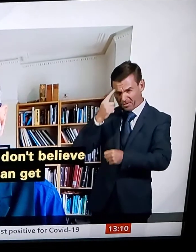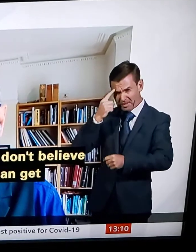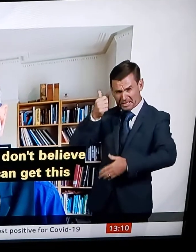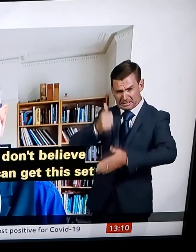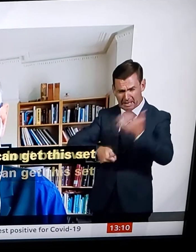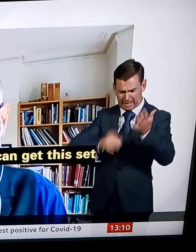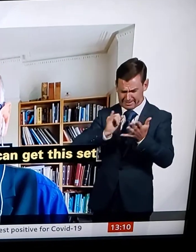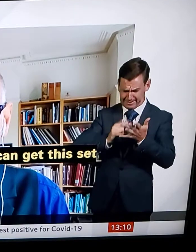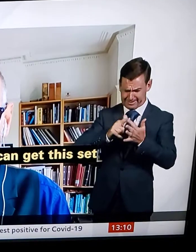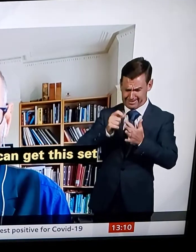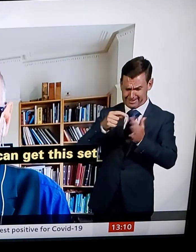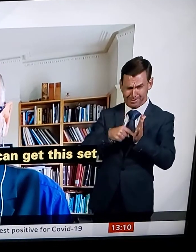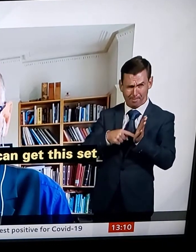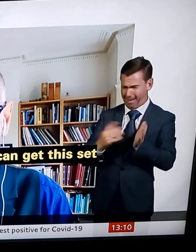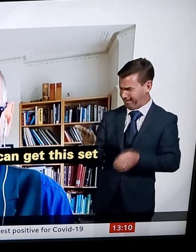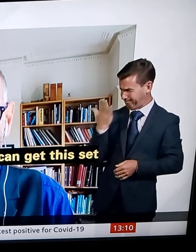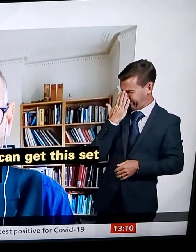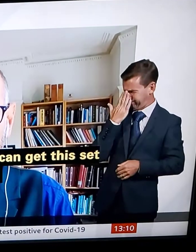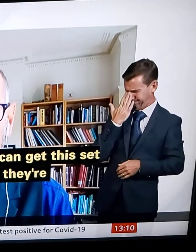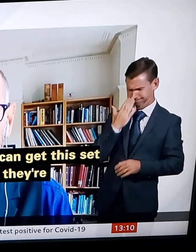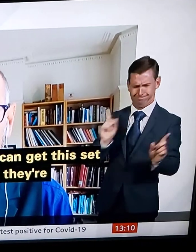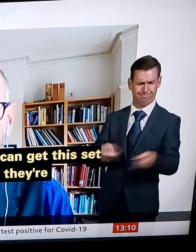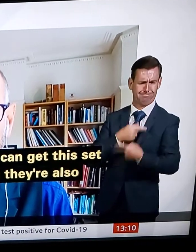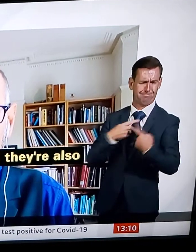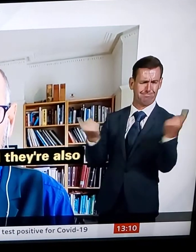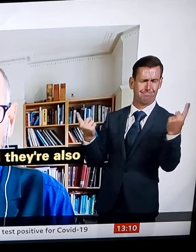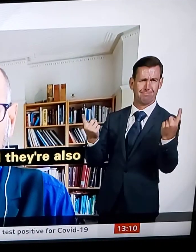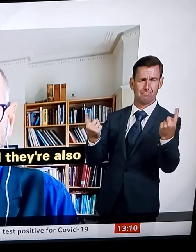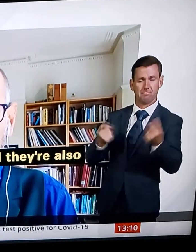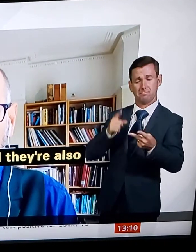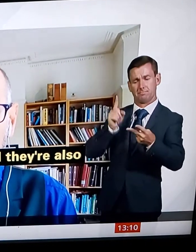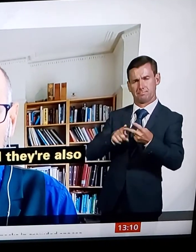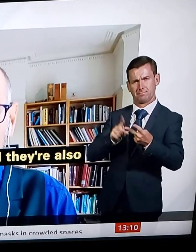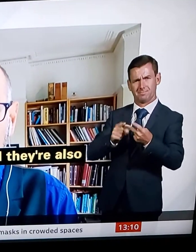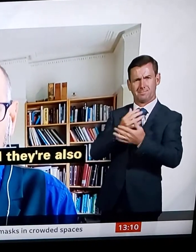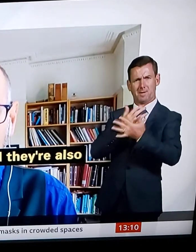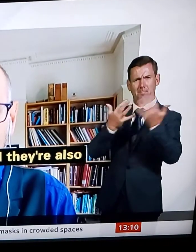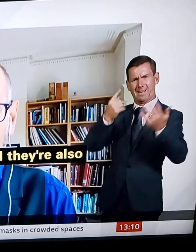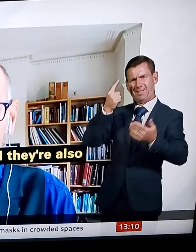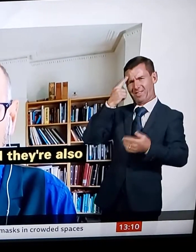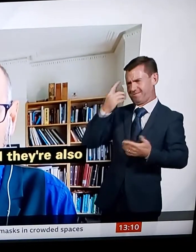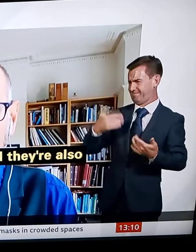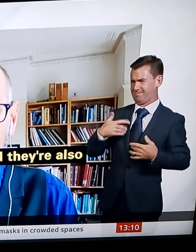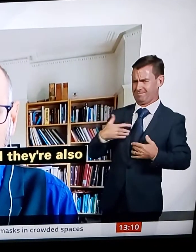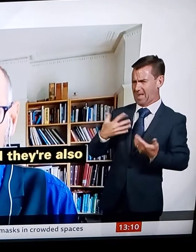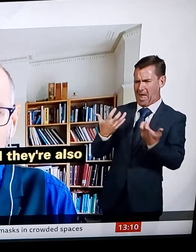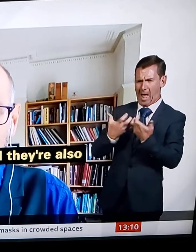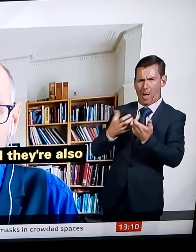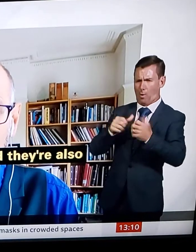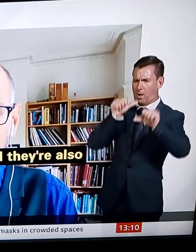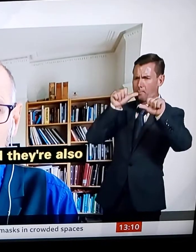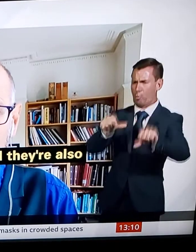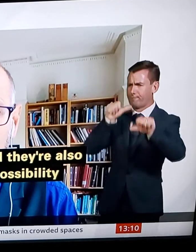his relationship, and one particular meeting with Miss Heard, in which it was said, things got physical.